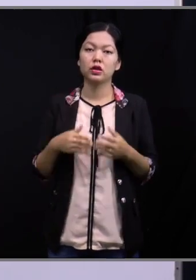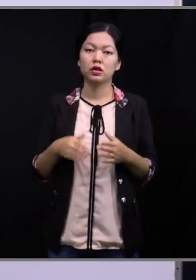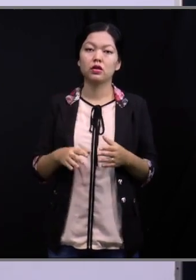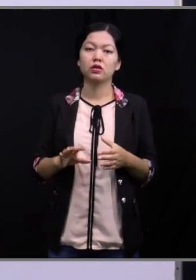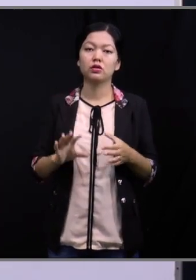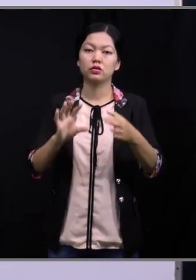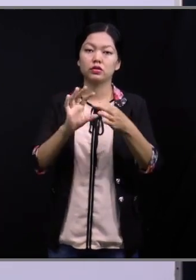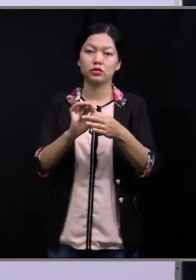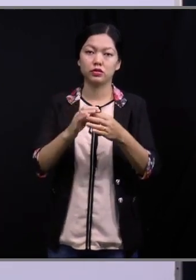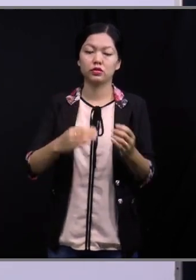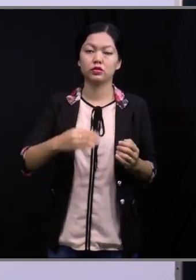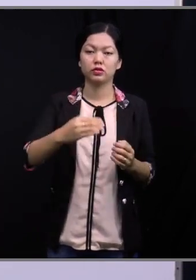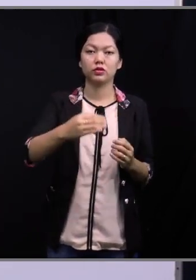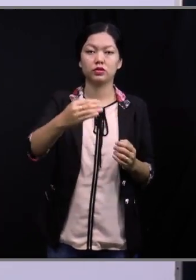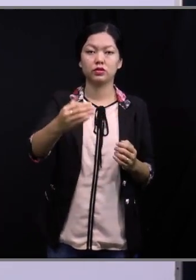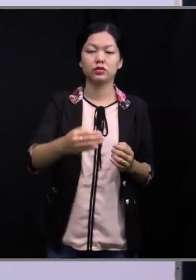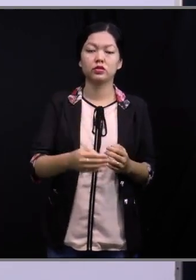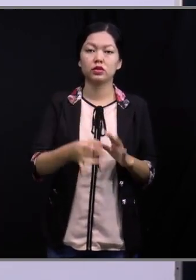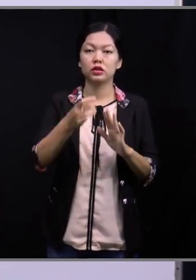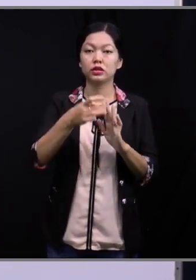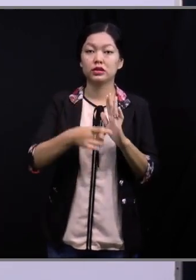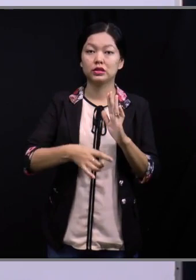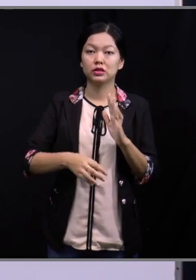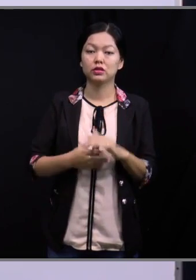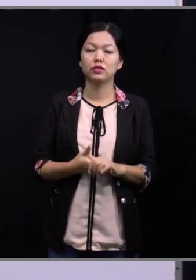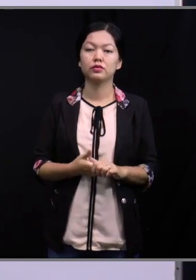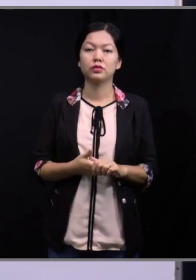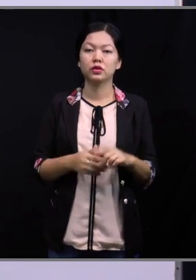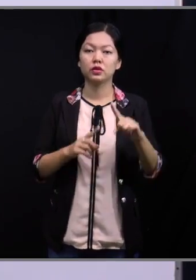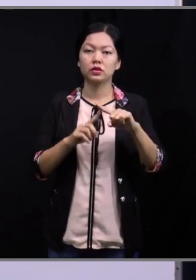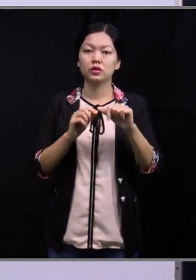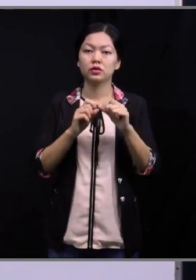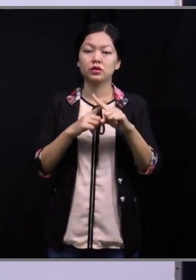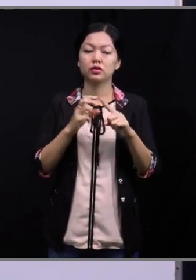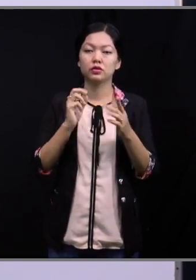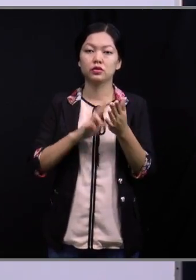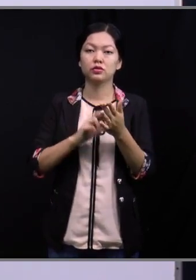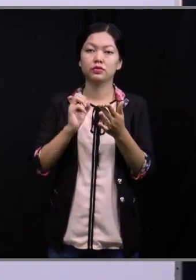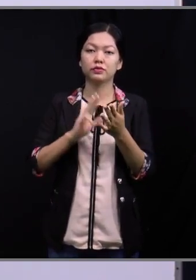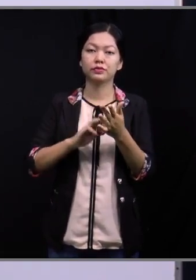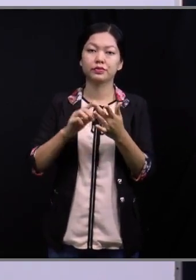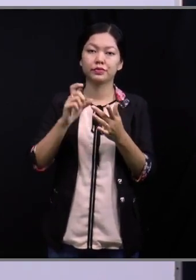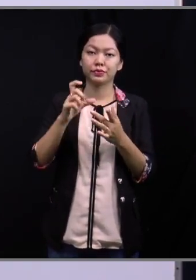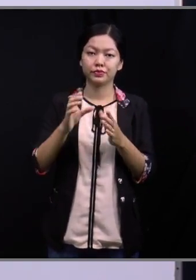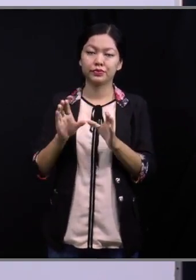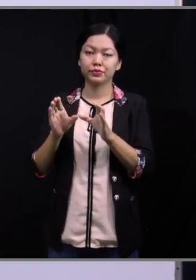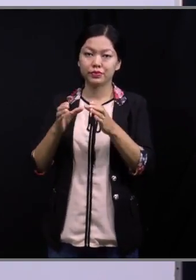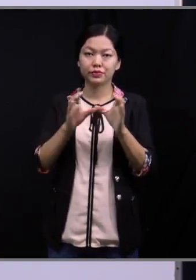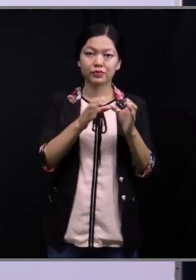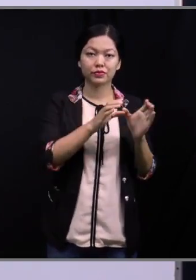with that, let's see in details what are the taxonomic categories. What are the different categories that